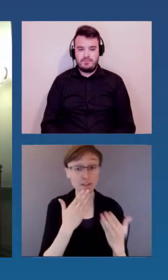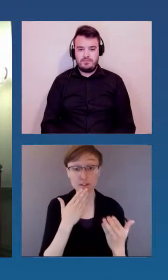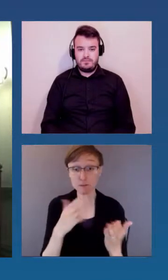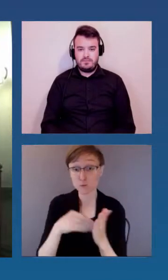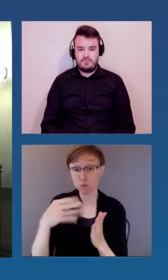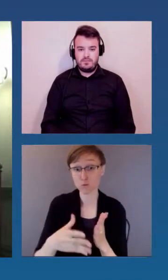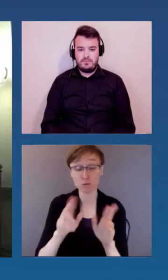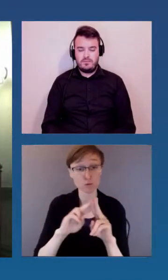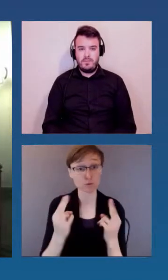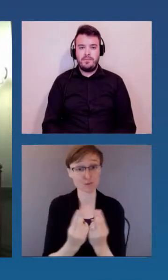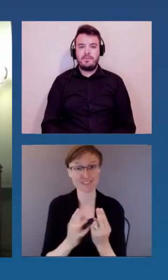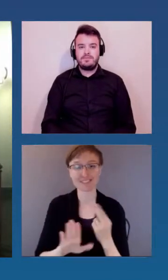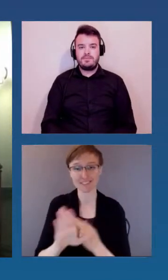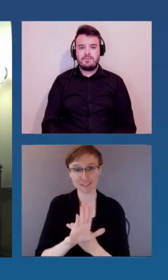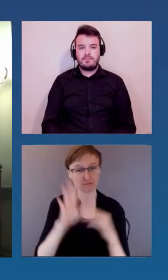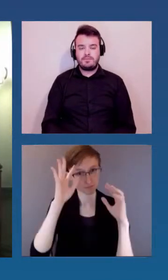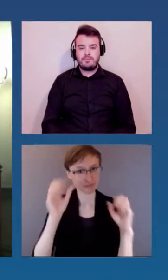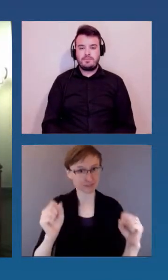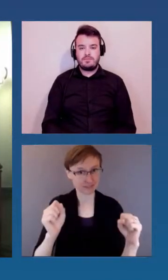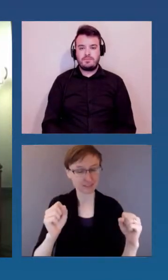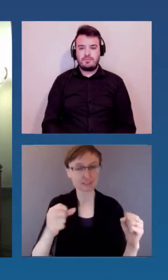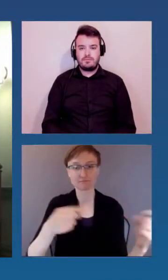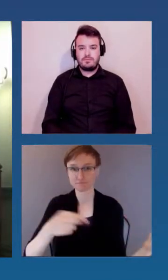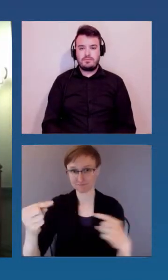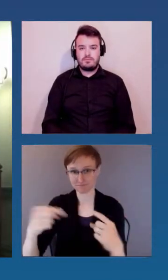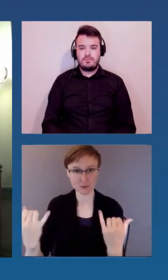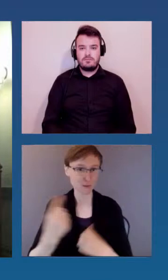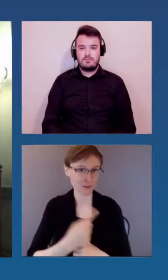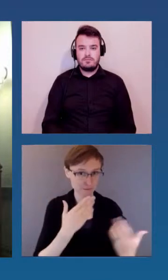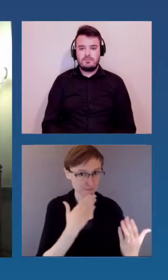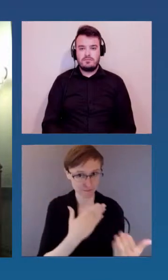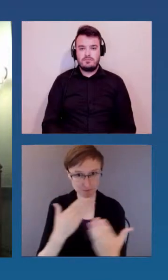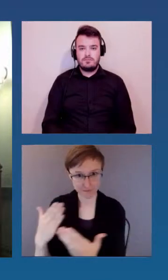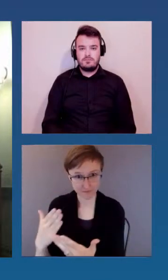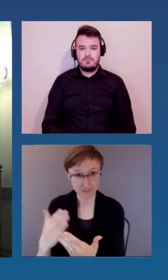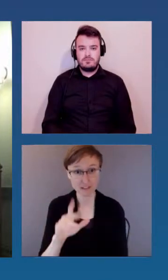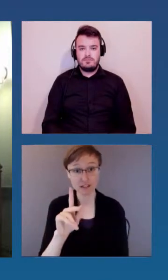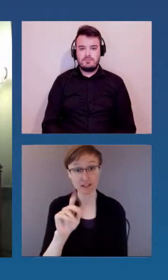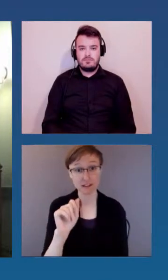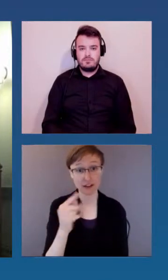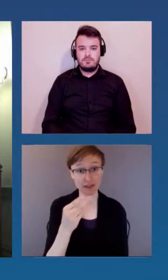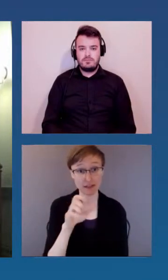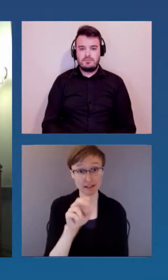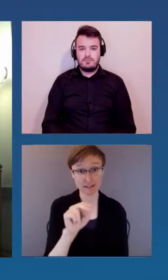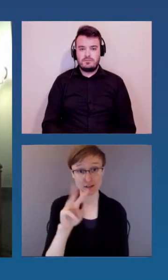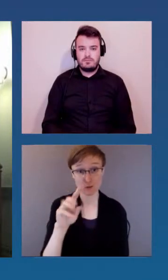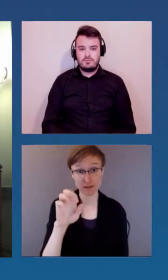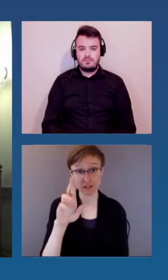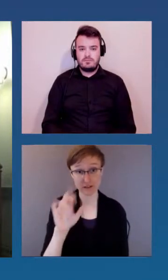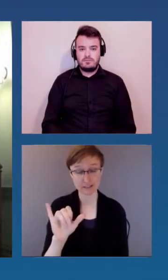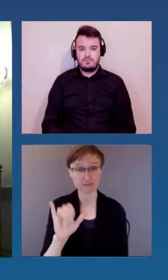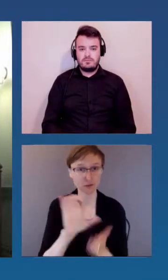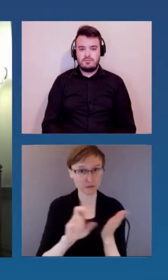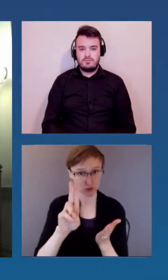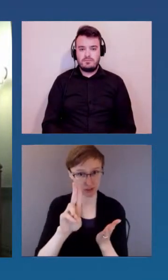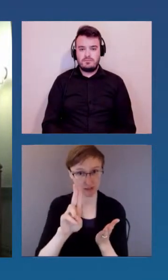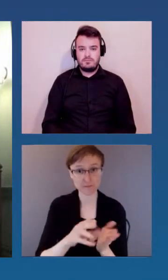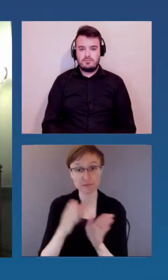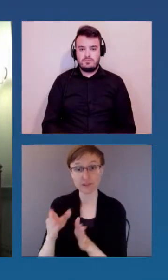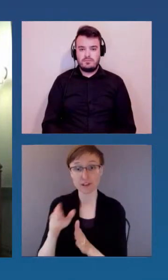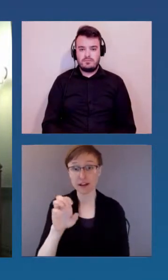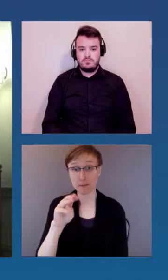4 post-secondary schools who are also with us today. Thank you to Kathleen Weary, president of CUSA at Carleton, Emily Ferguson,